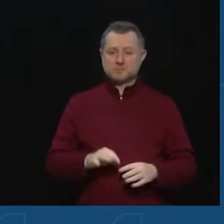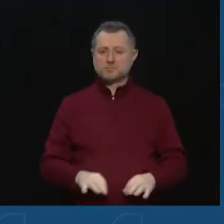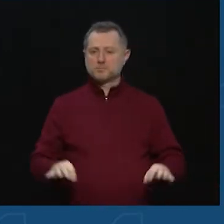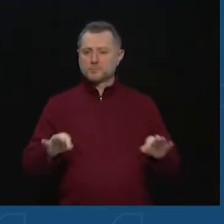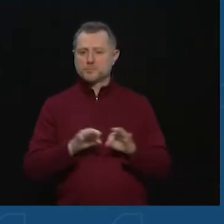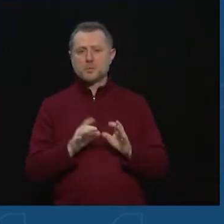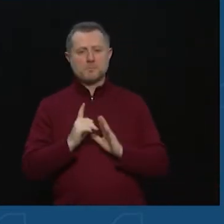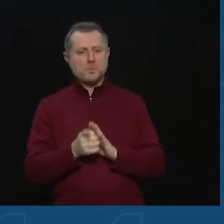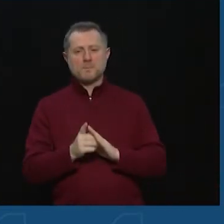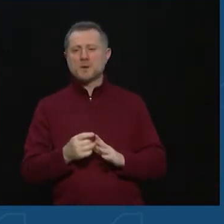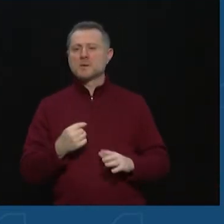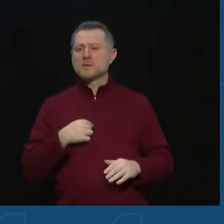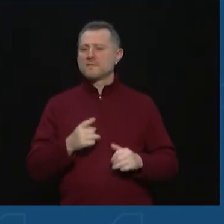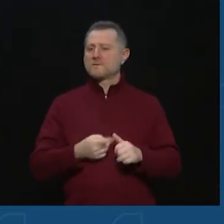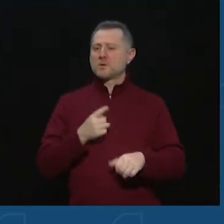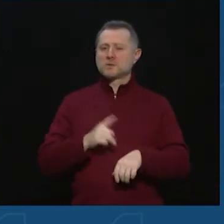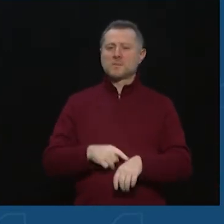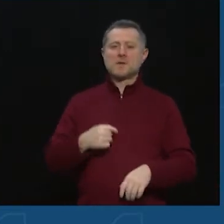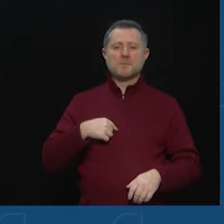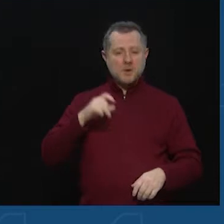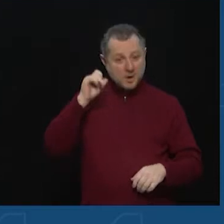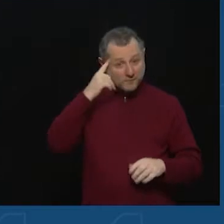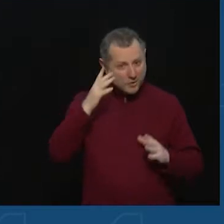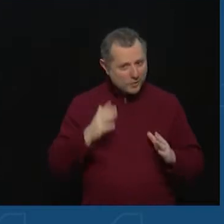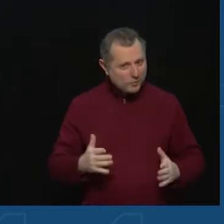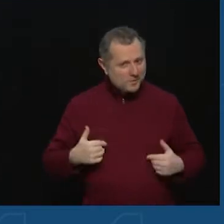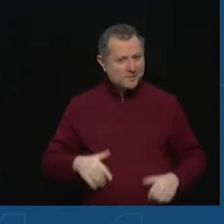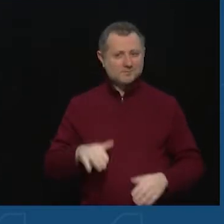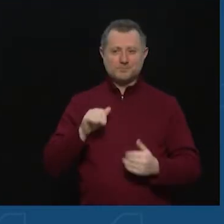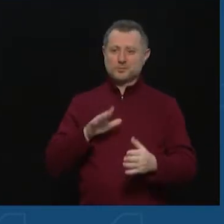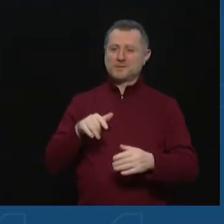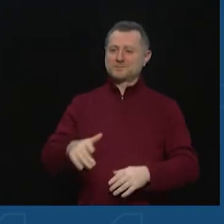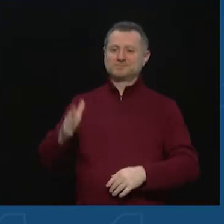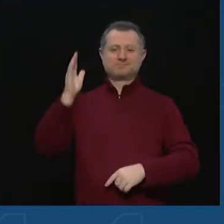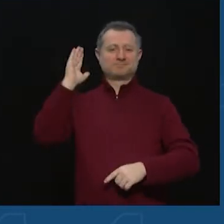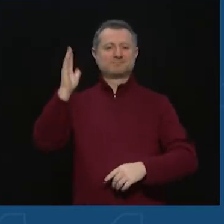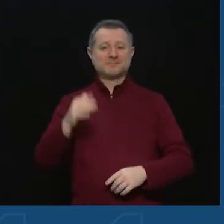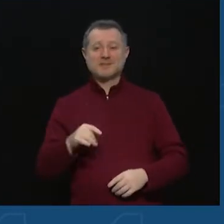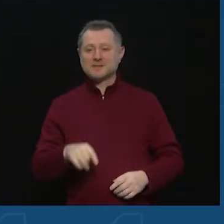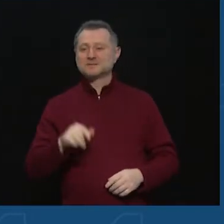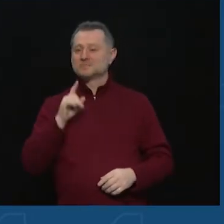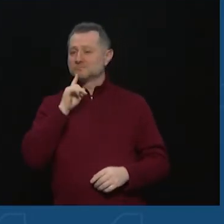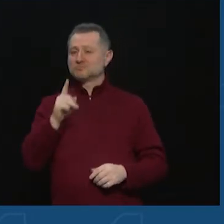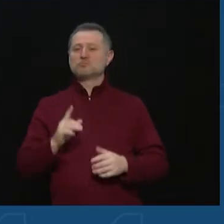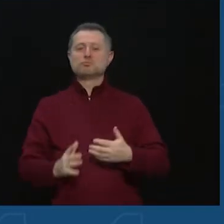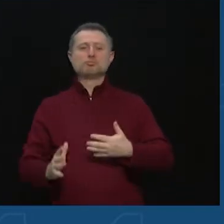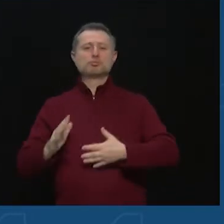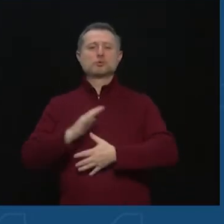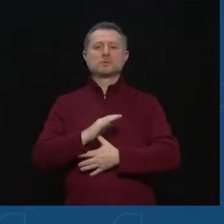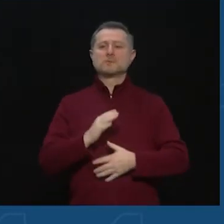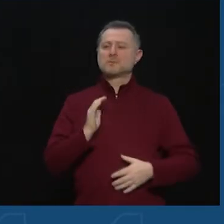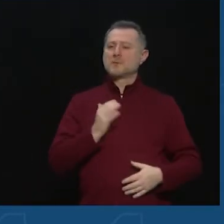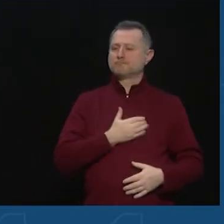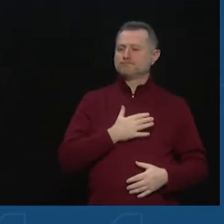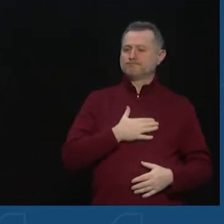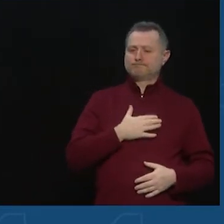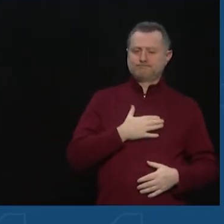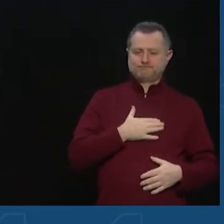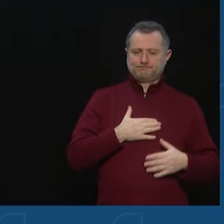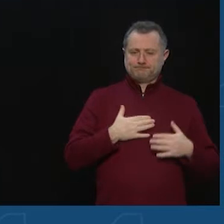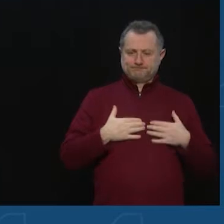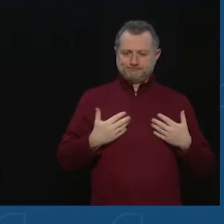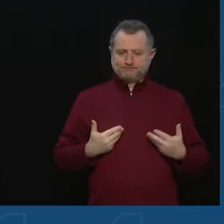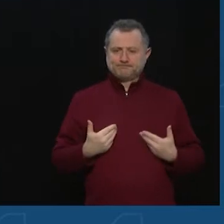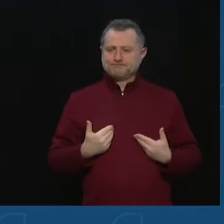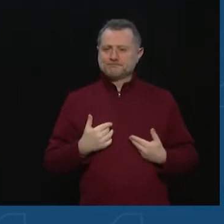has always been a priority of mine because it is a unique day, not just for all of you, in honor of what you've